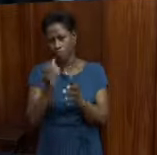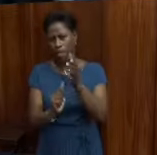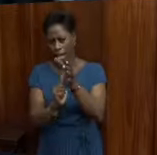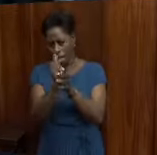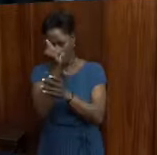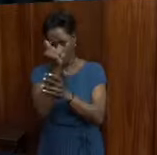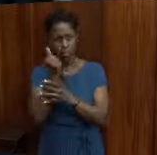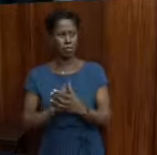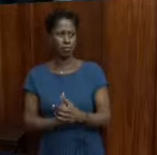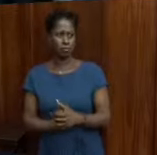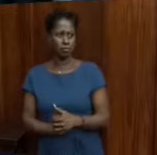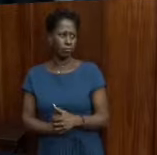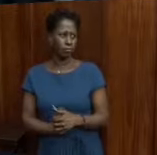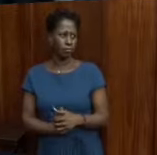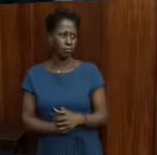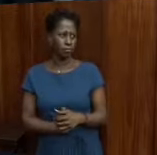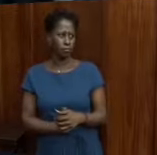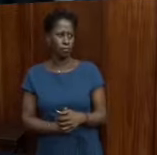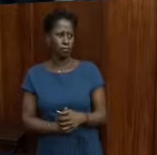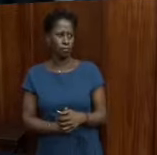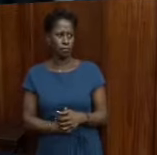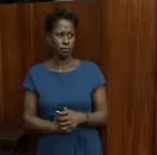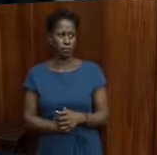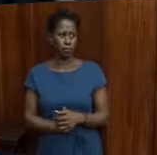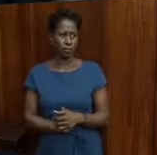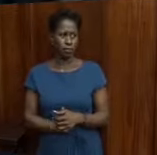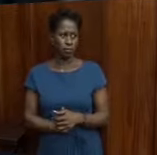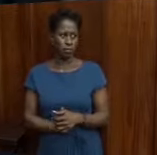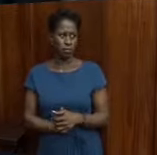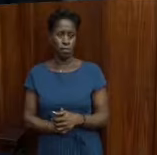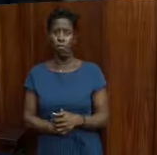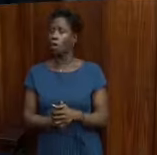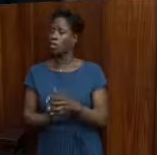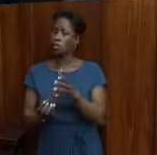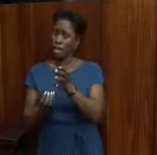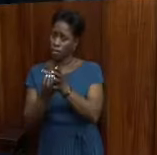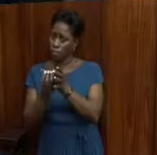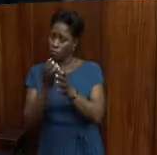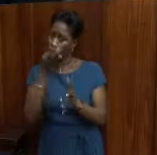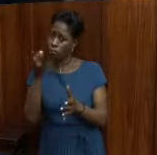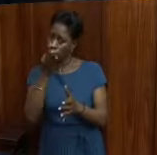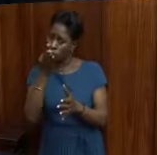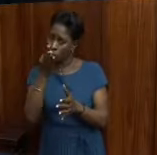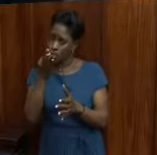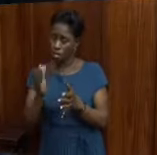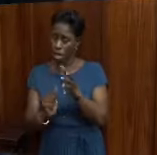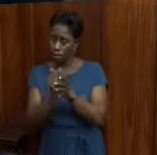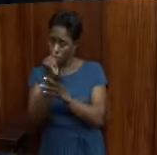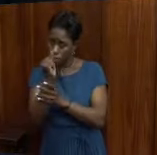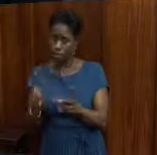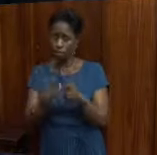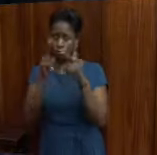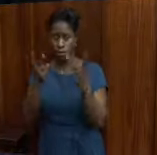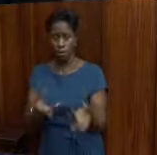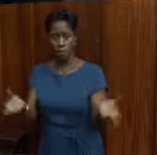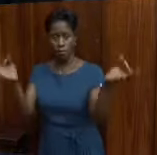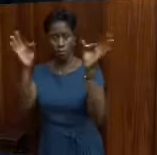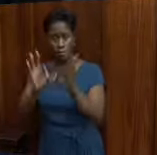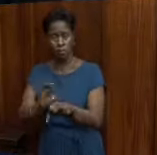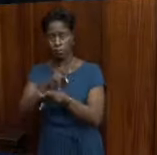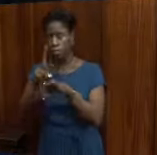The agricultural sector remains strategically important to the economy of St. Lucia, because of employment opportunities and the need